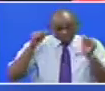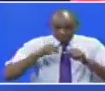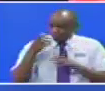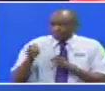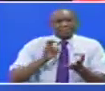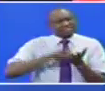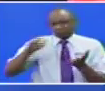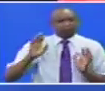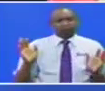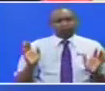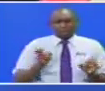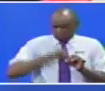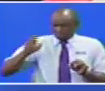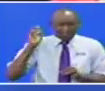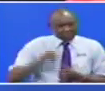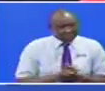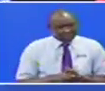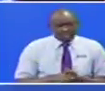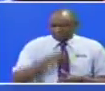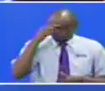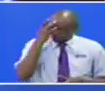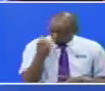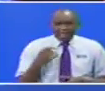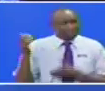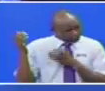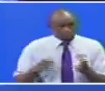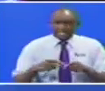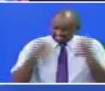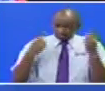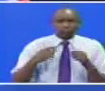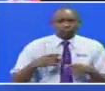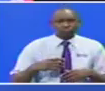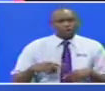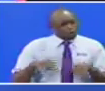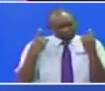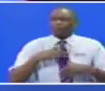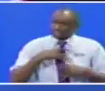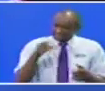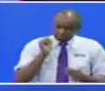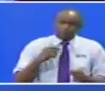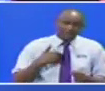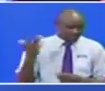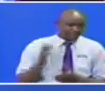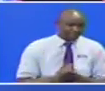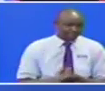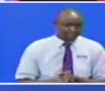aside. And it's because it's brought a lot of issues of conflict and conflict of interest. So